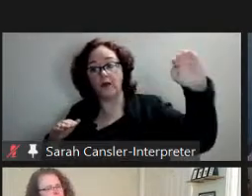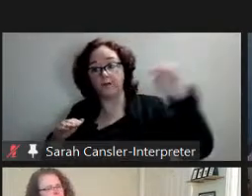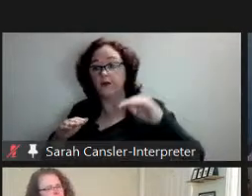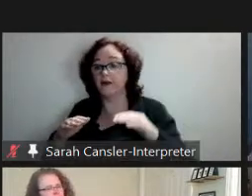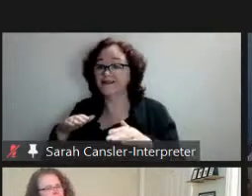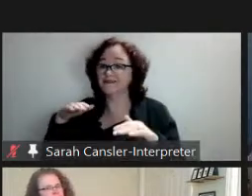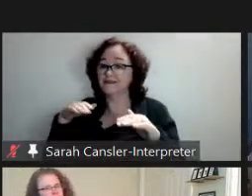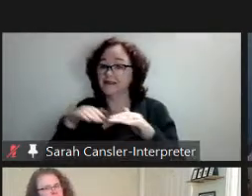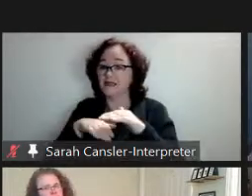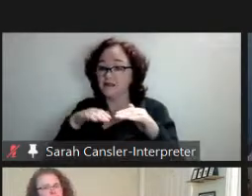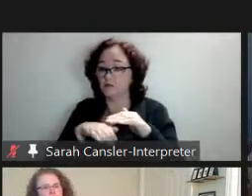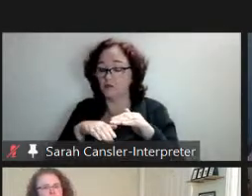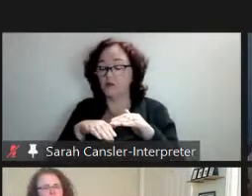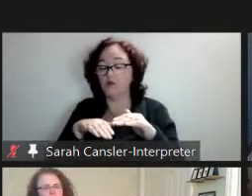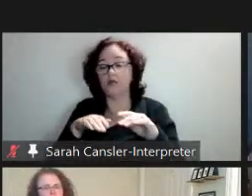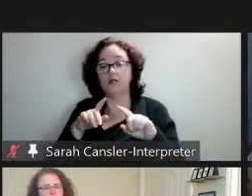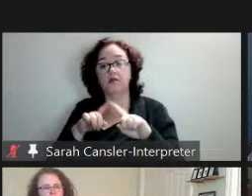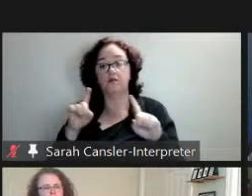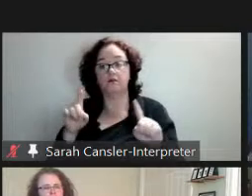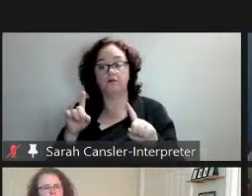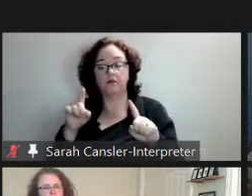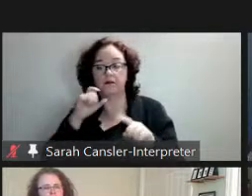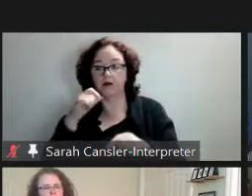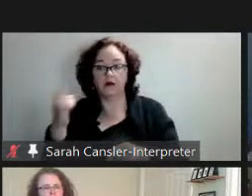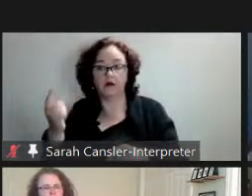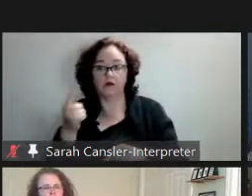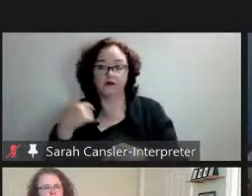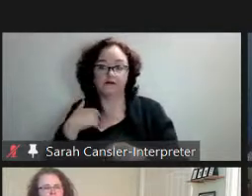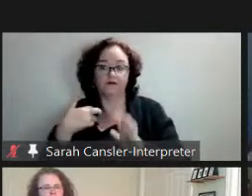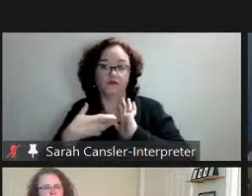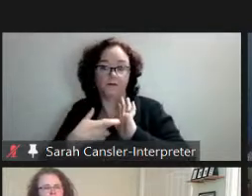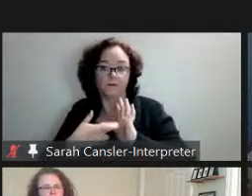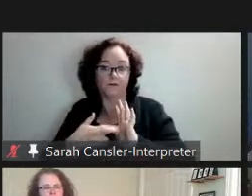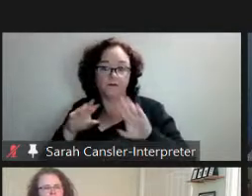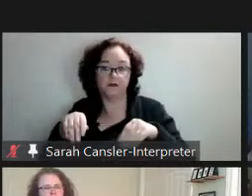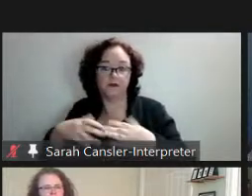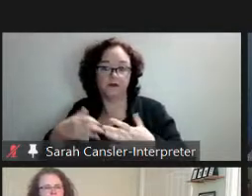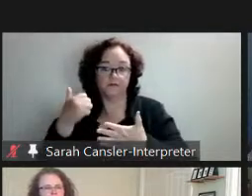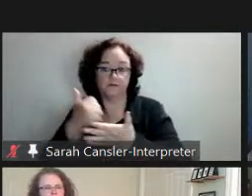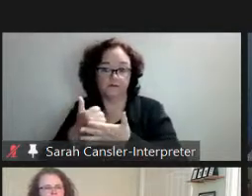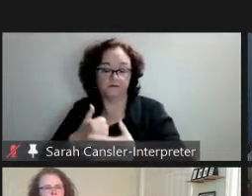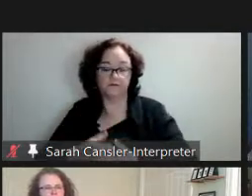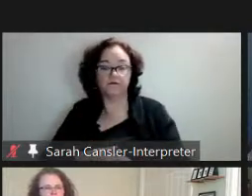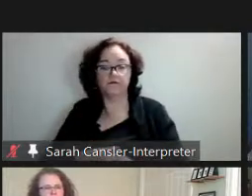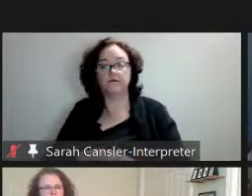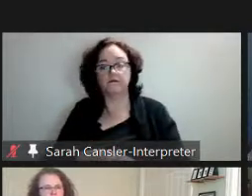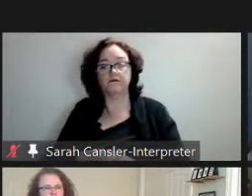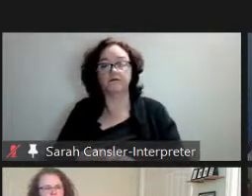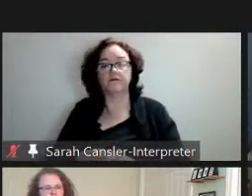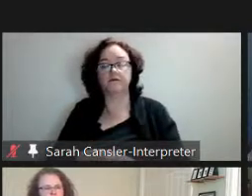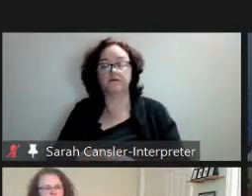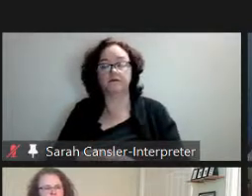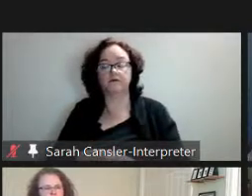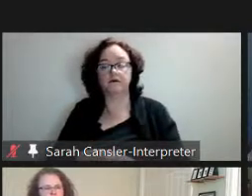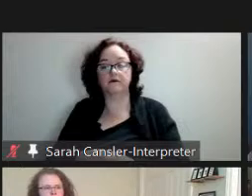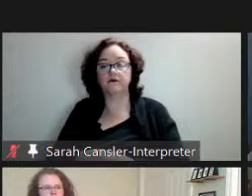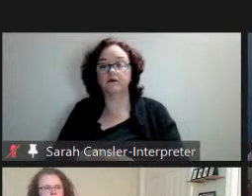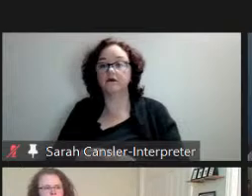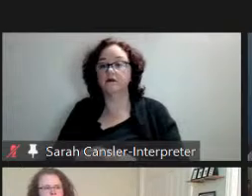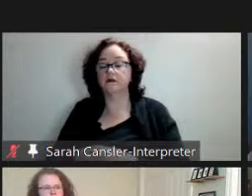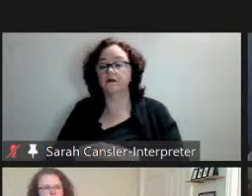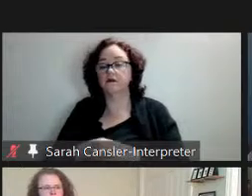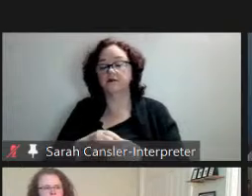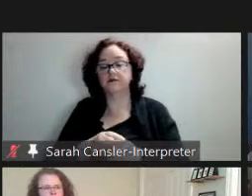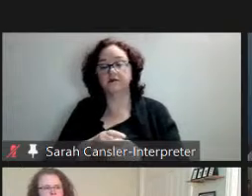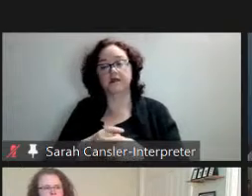always a representative there to provide assistance. And they operate in exactly the same manner as